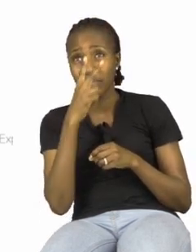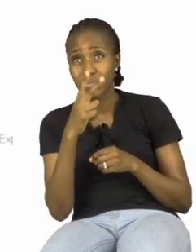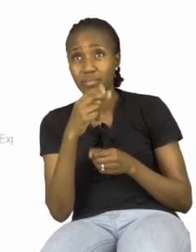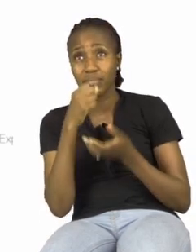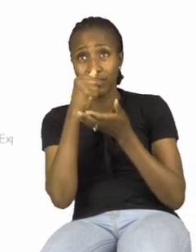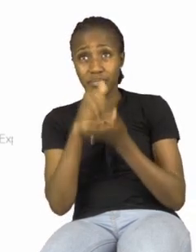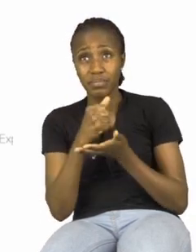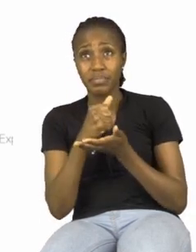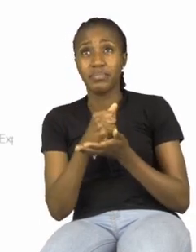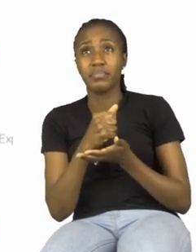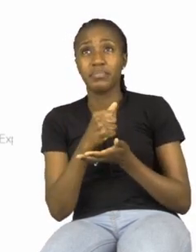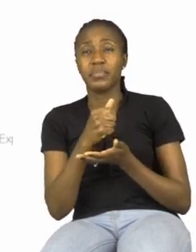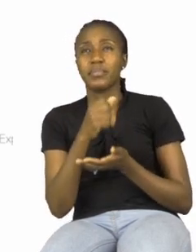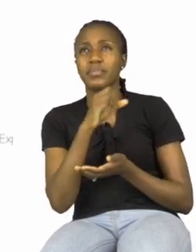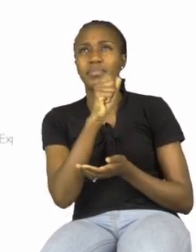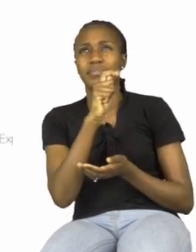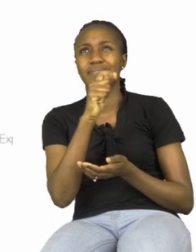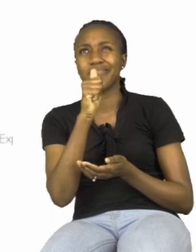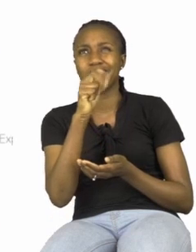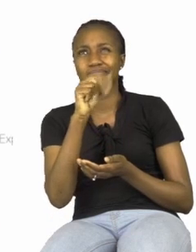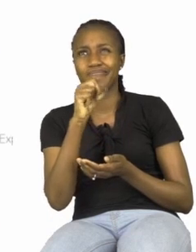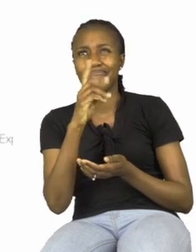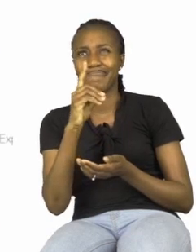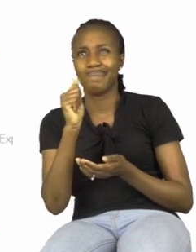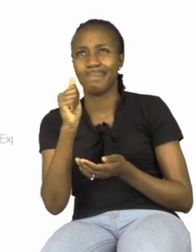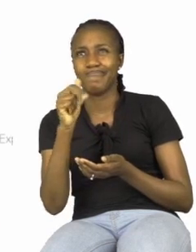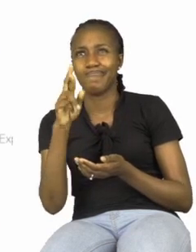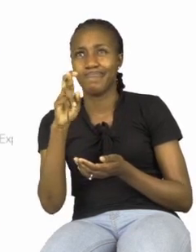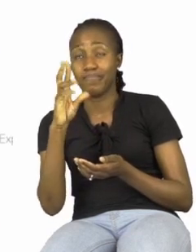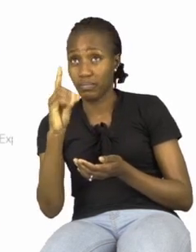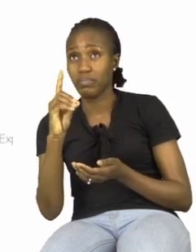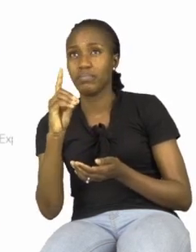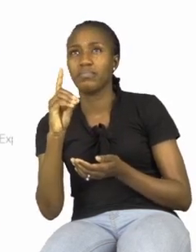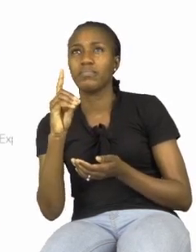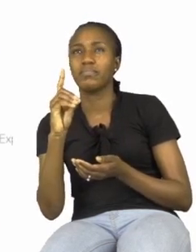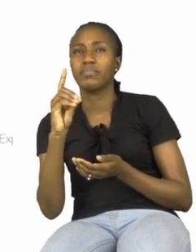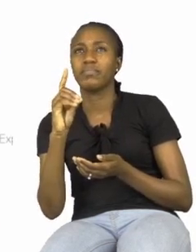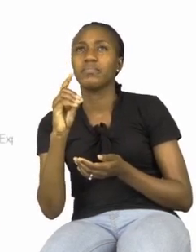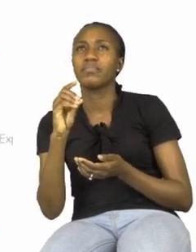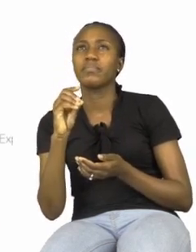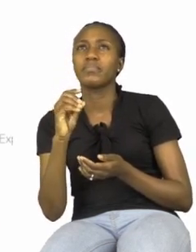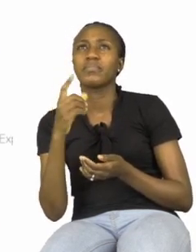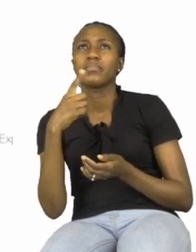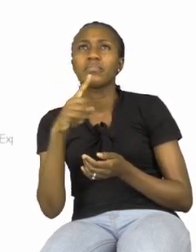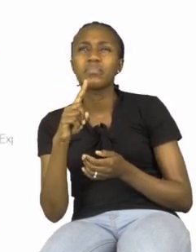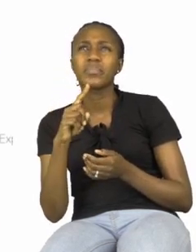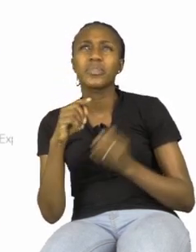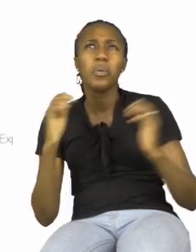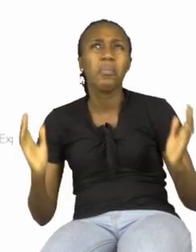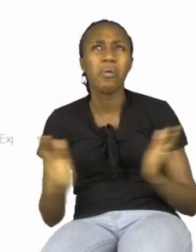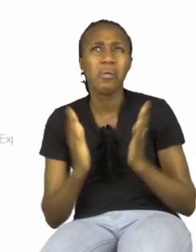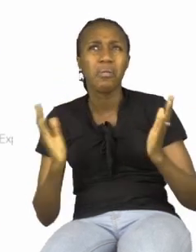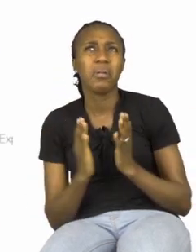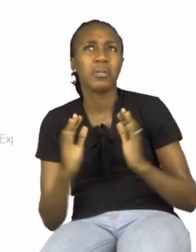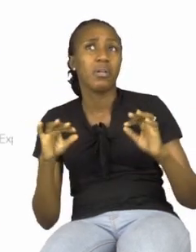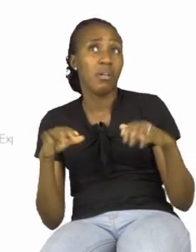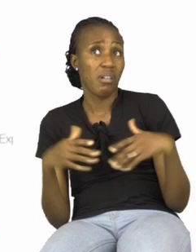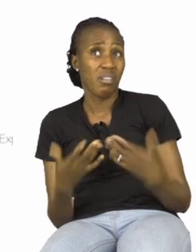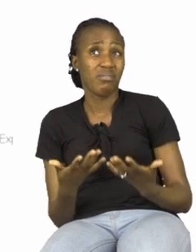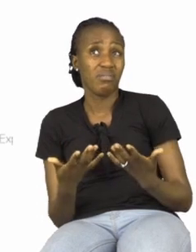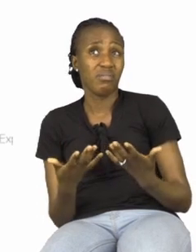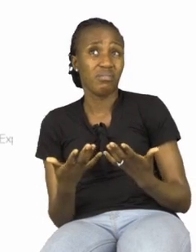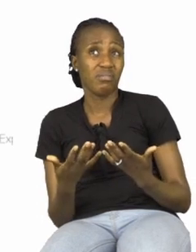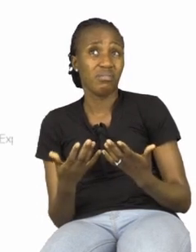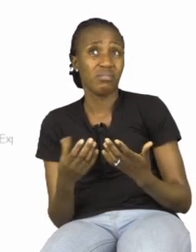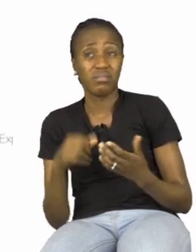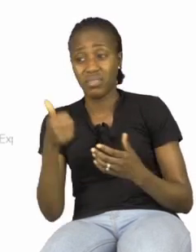initiative with the School of Excellence Hockey. But what word of encouragement would you give out to more companies